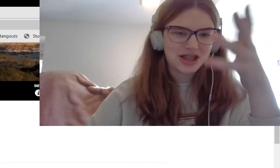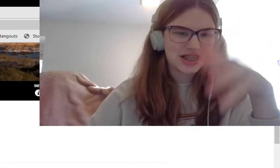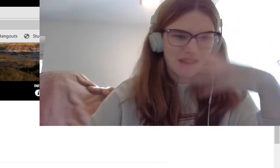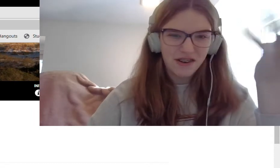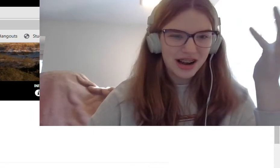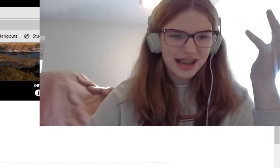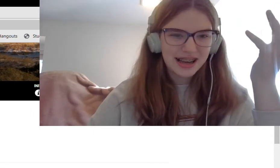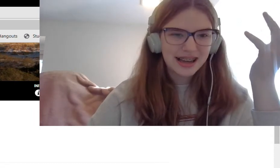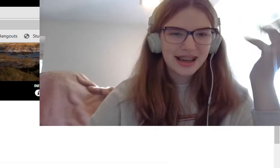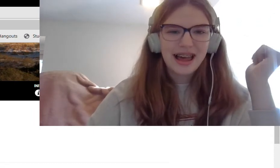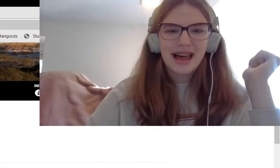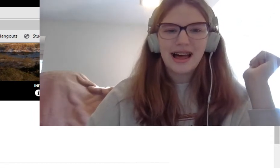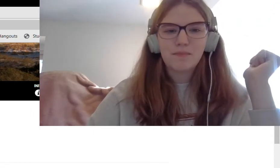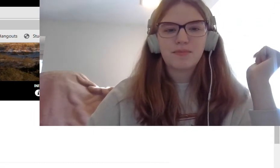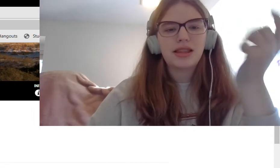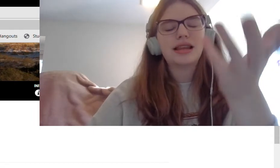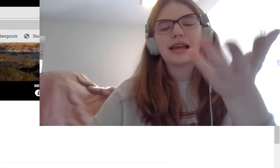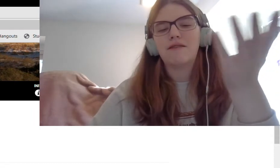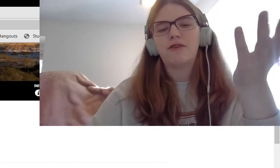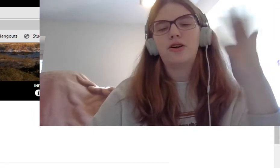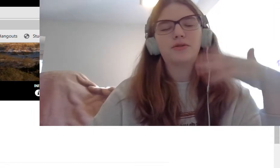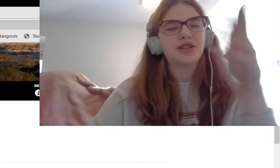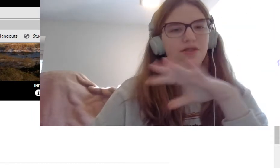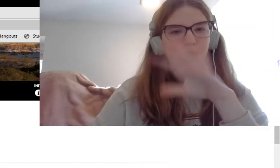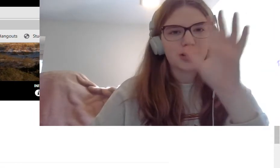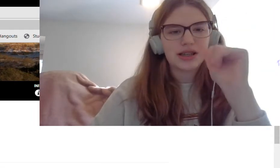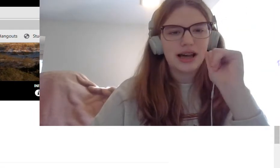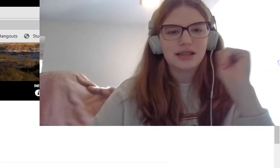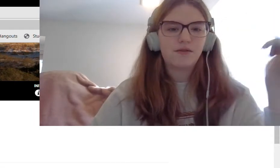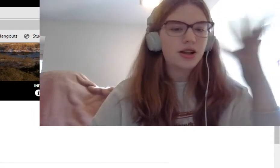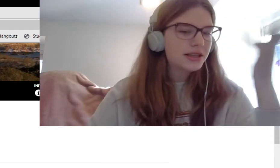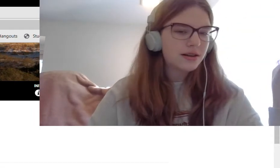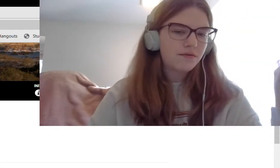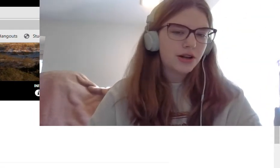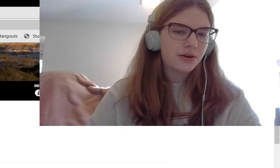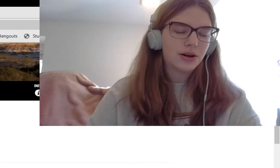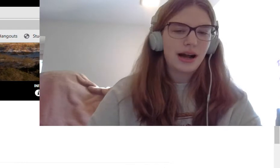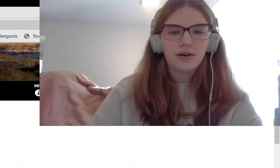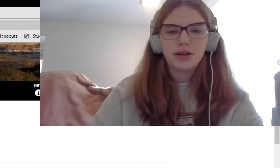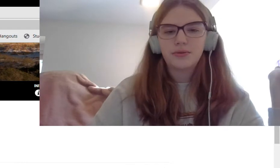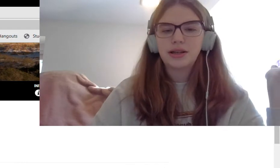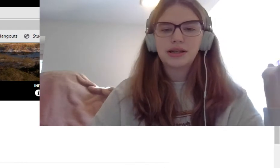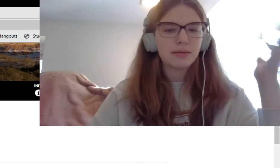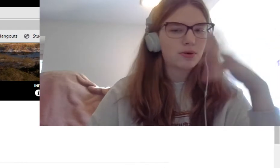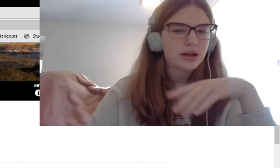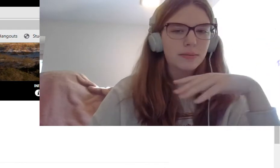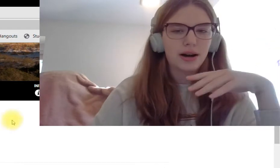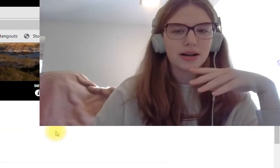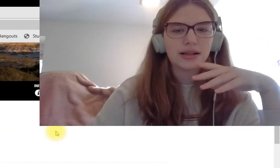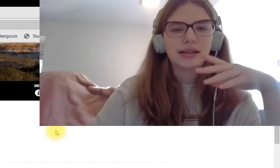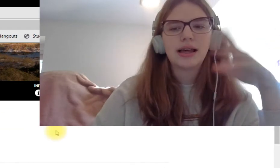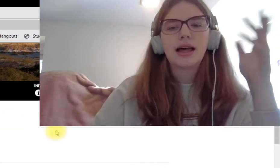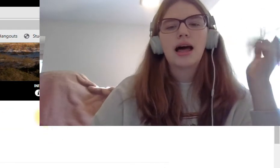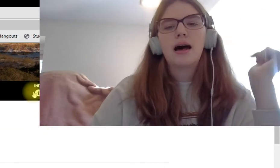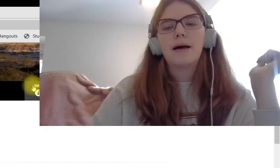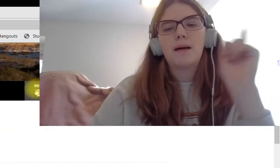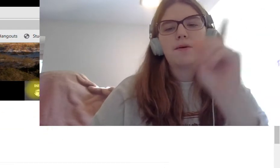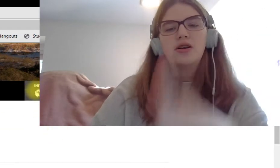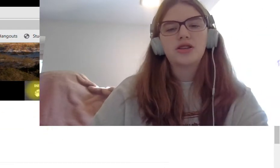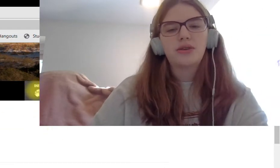much stuff on it. And then to get involved, which of course has volunteer info or how you want to support the parks.